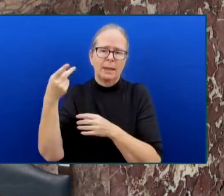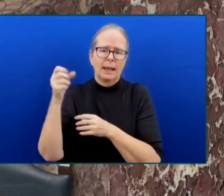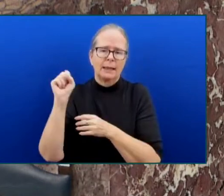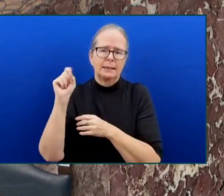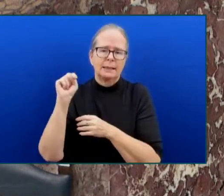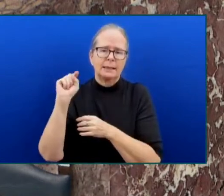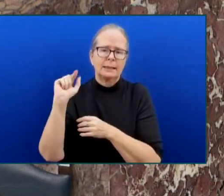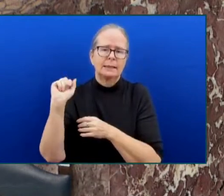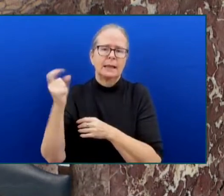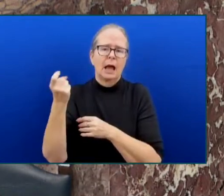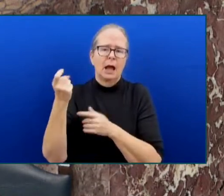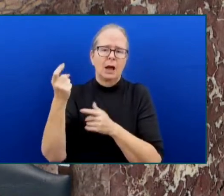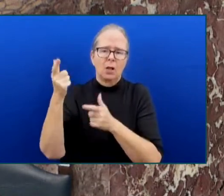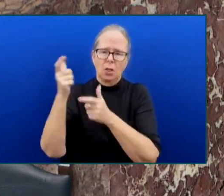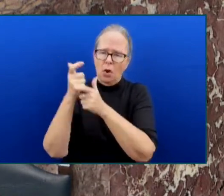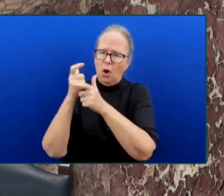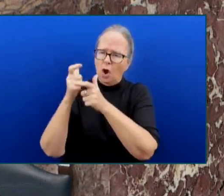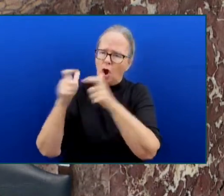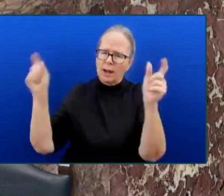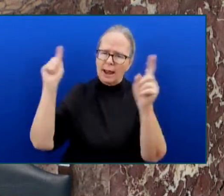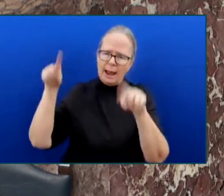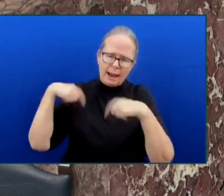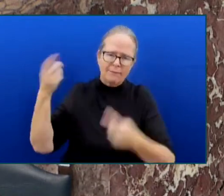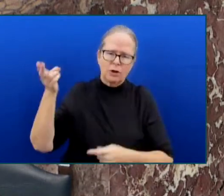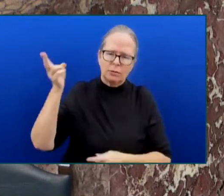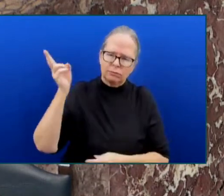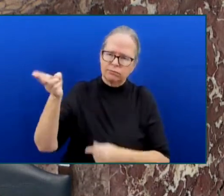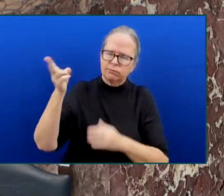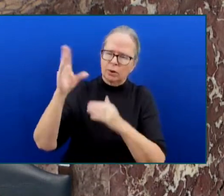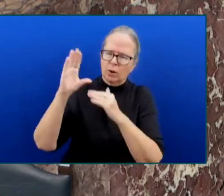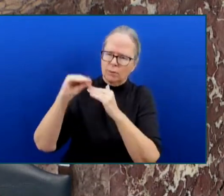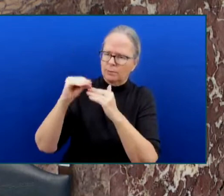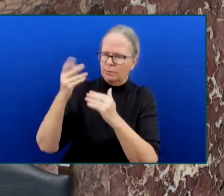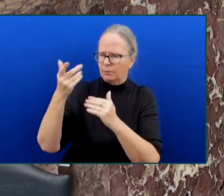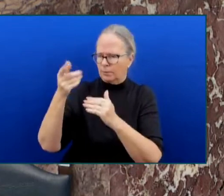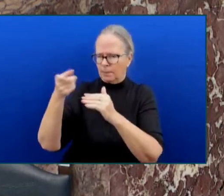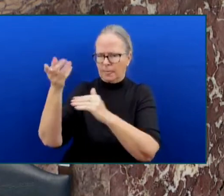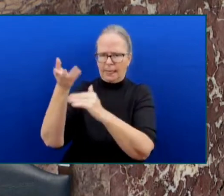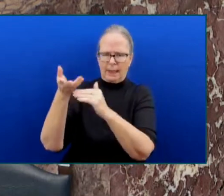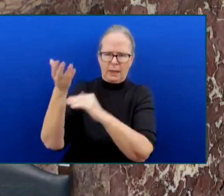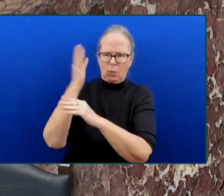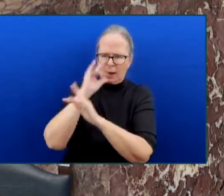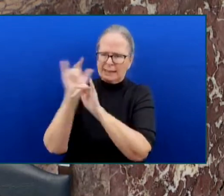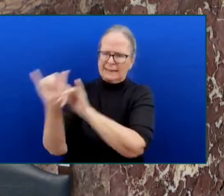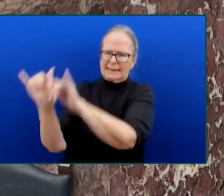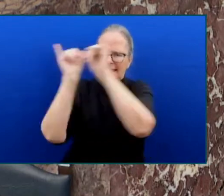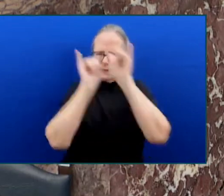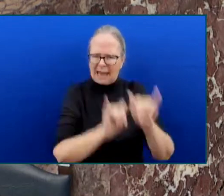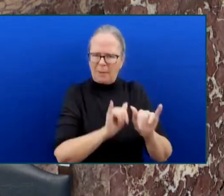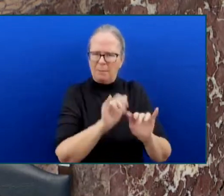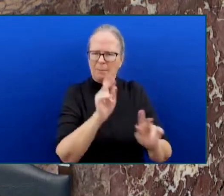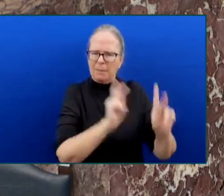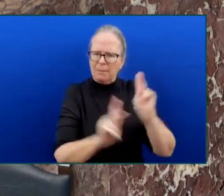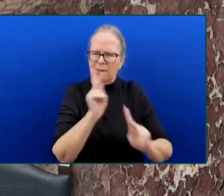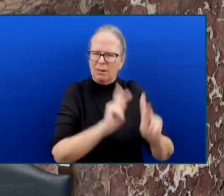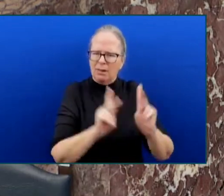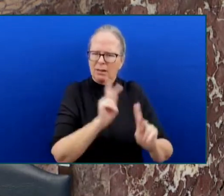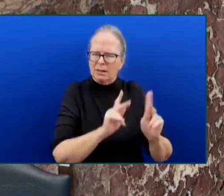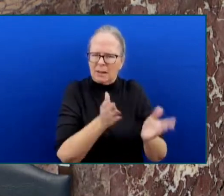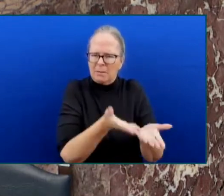All we're asking is to give citizens of BC the same break. They were given a break on the carbon tax at $30 a